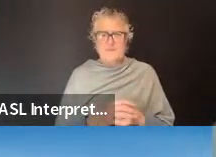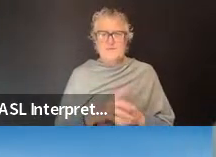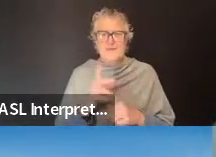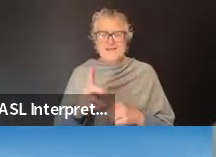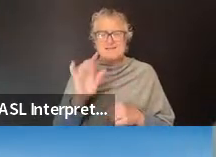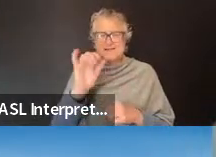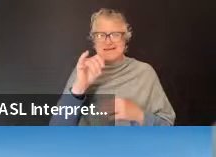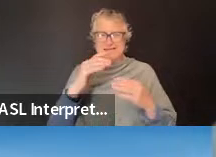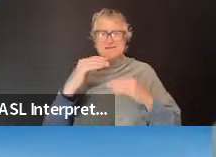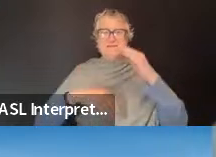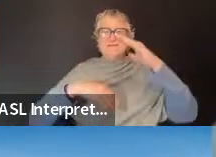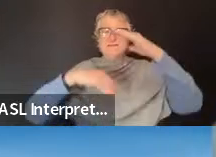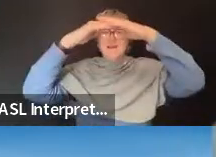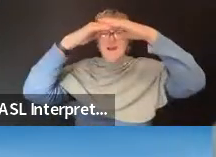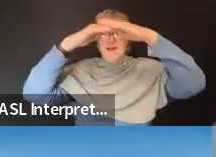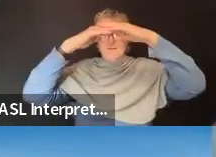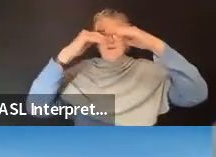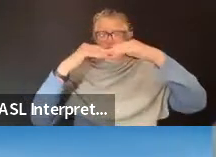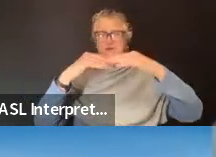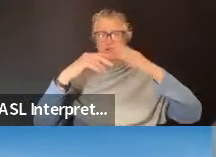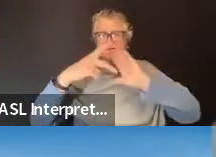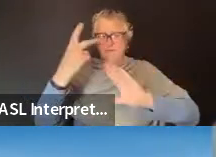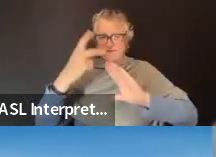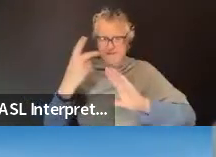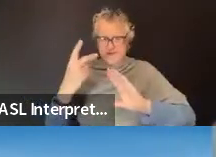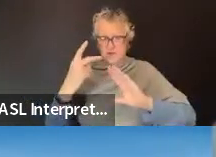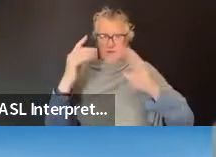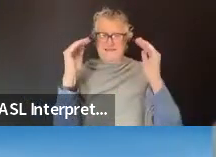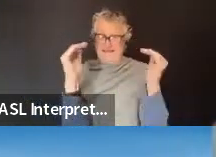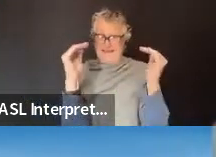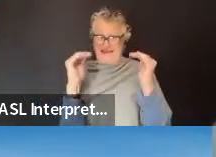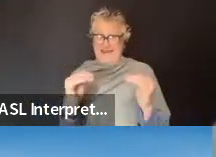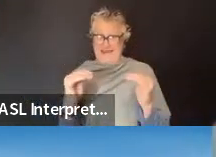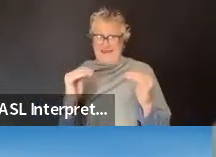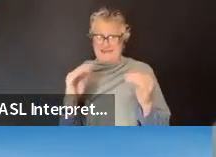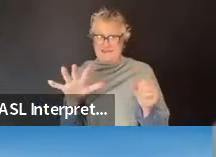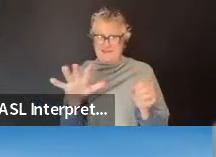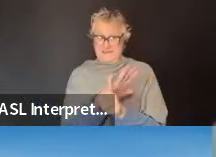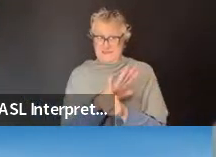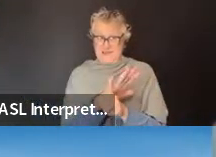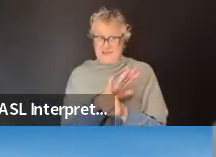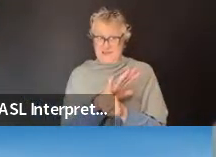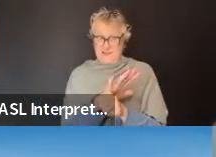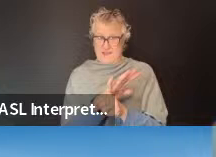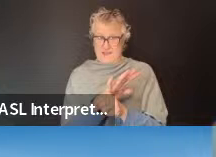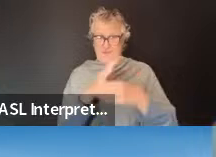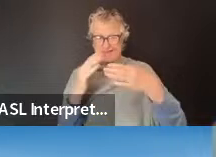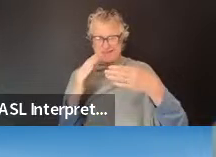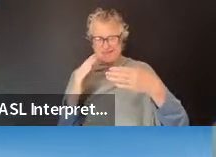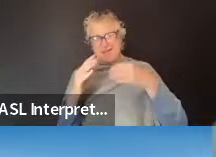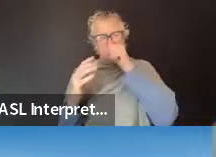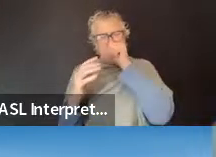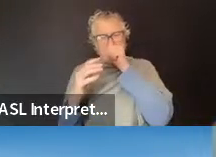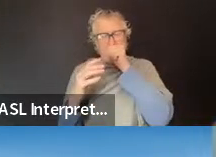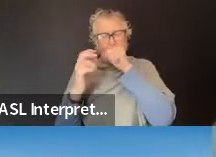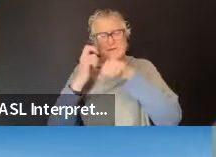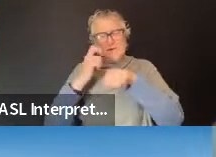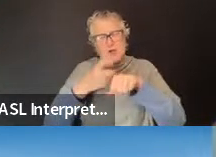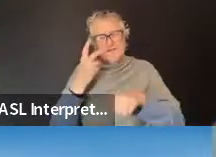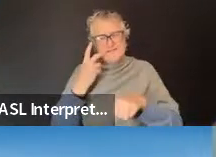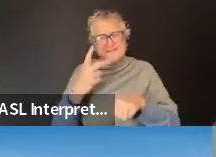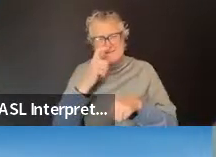And then underneath, the next solid line, which is overridden with a dashed line, is the lower deck